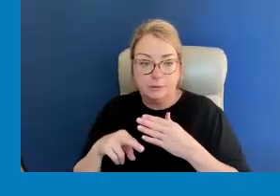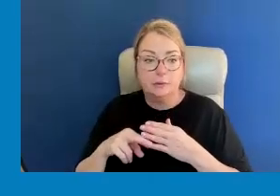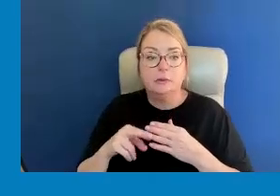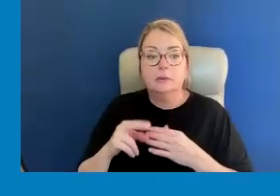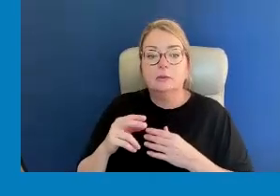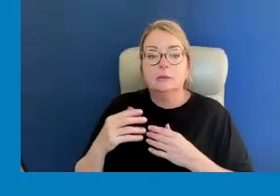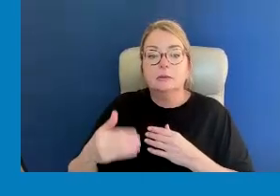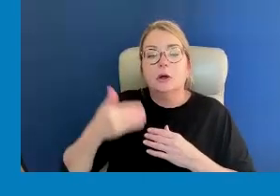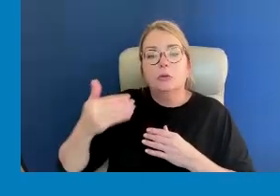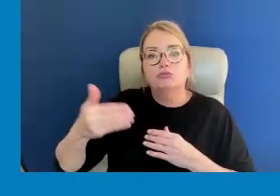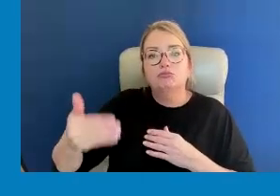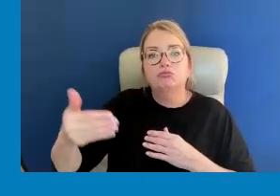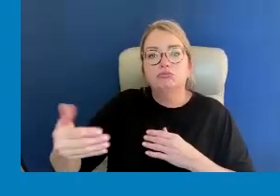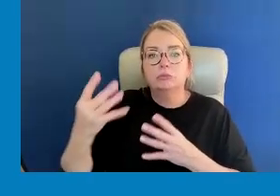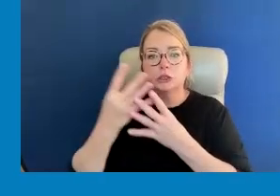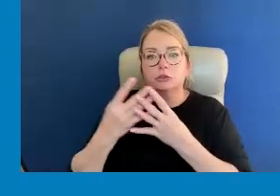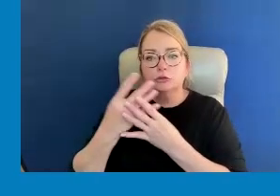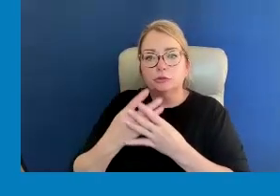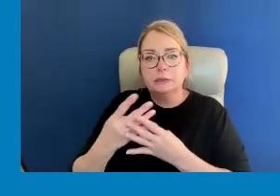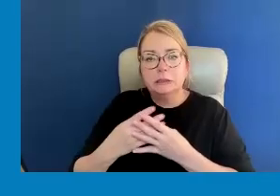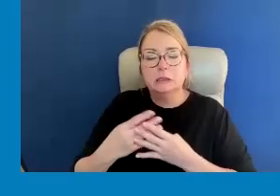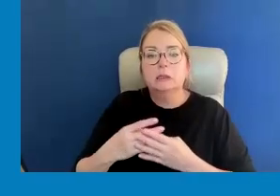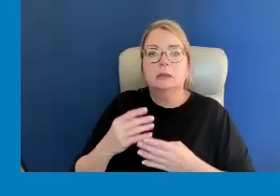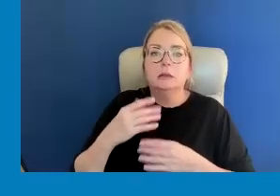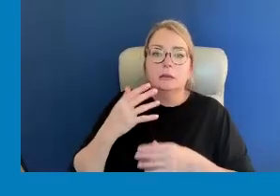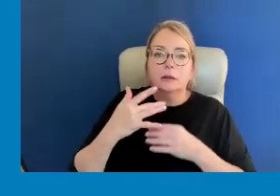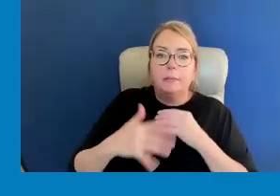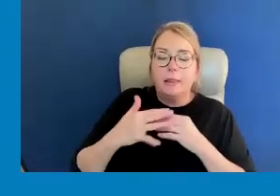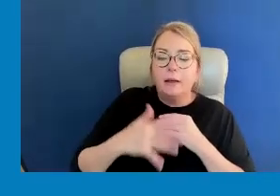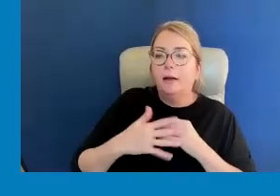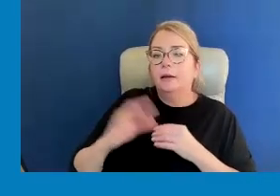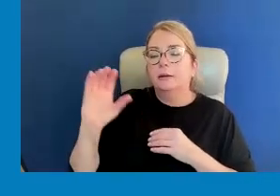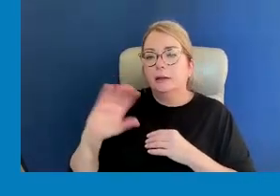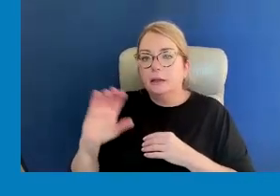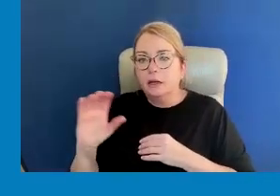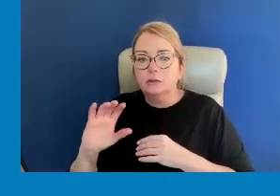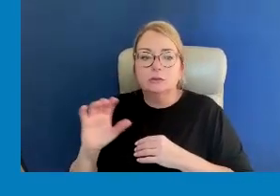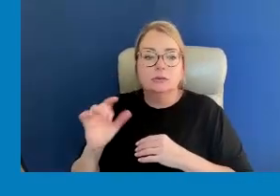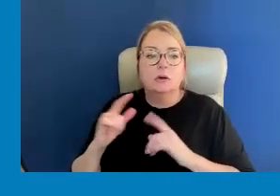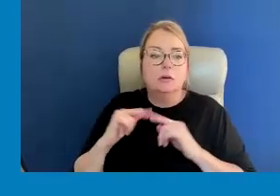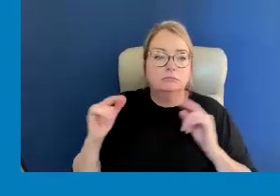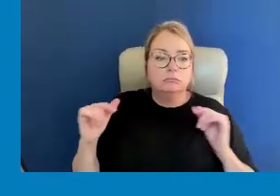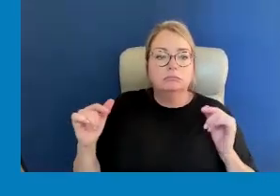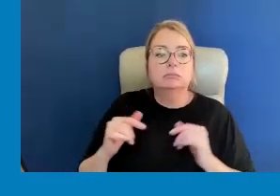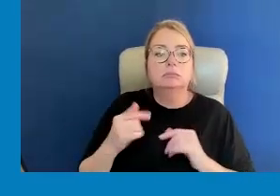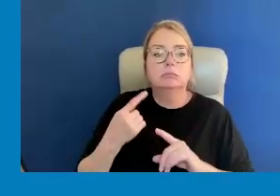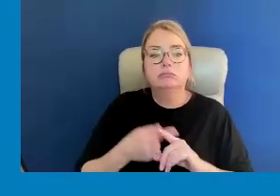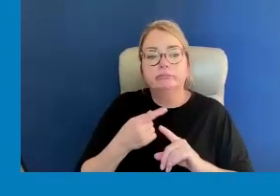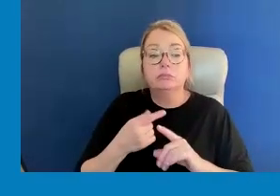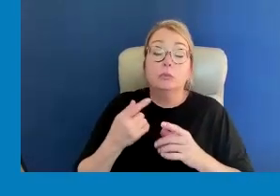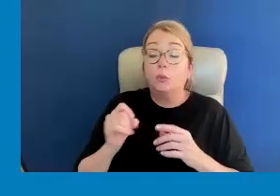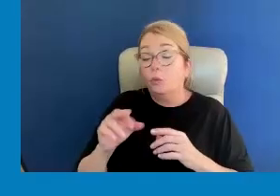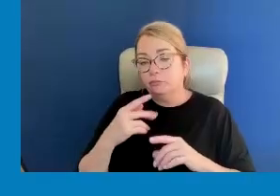screenings like your blood pressure, your cancer, your cholesterol, these are once a year things or possibly every single month, depending on your